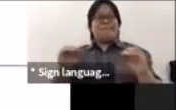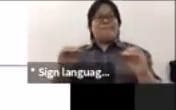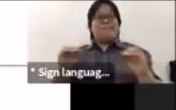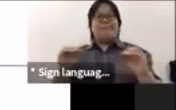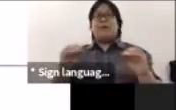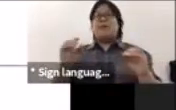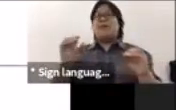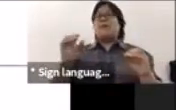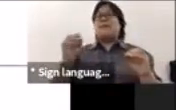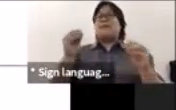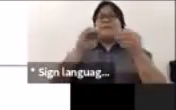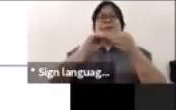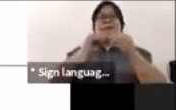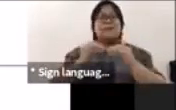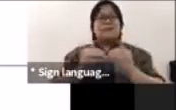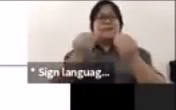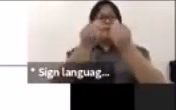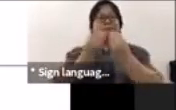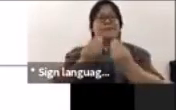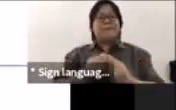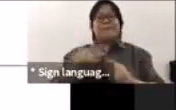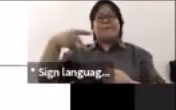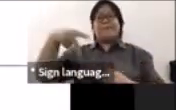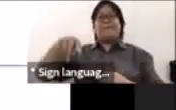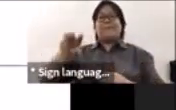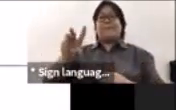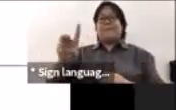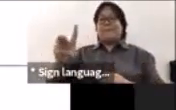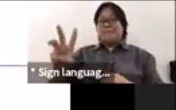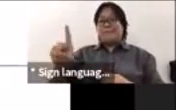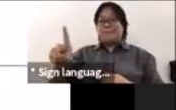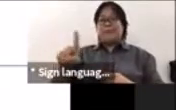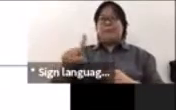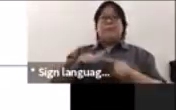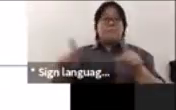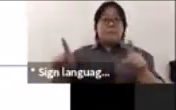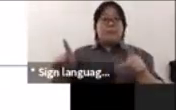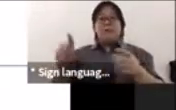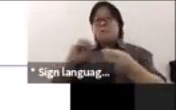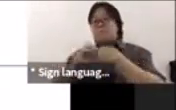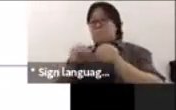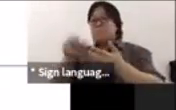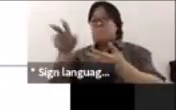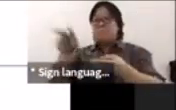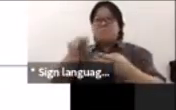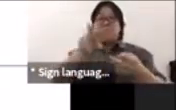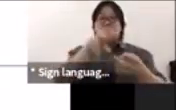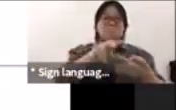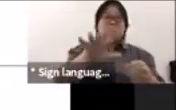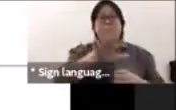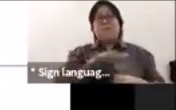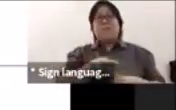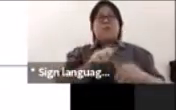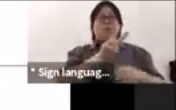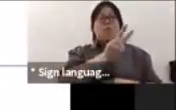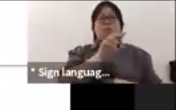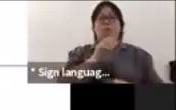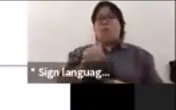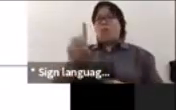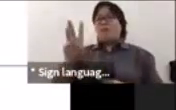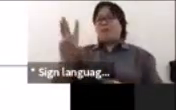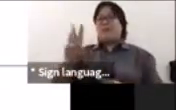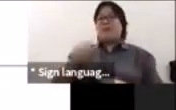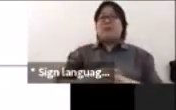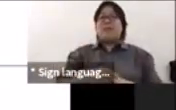statistic on people with disability. So the latest number that I got in 2015 that people with disability